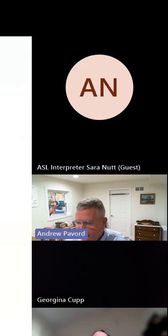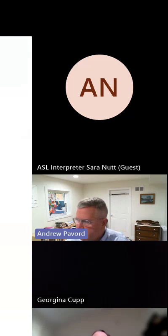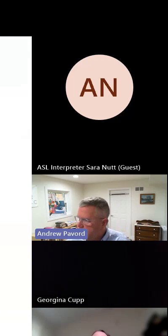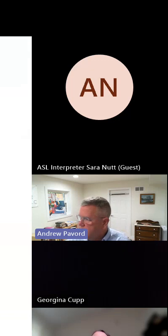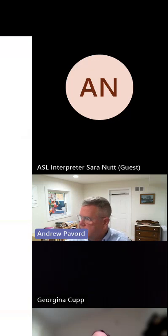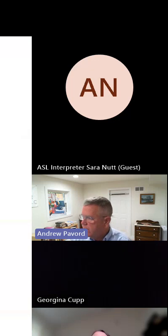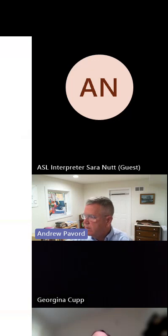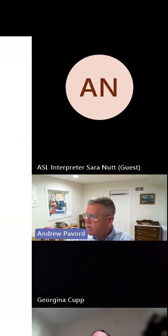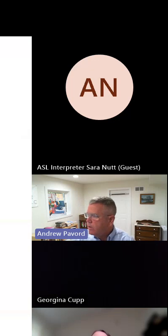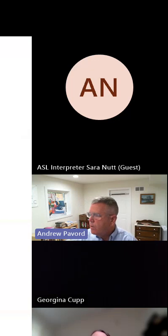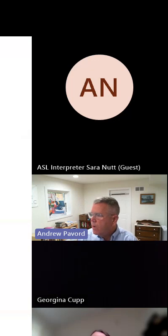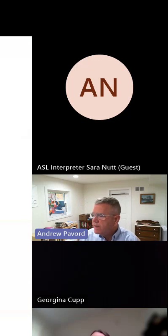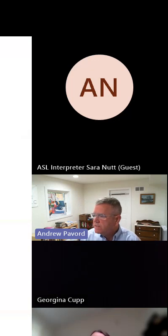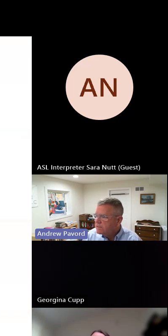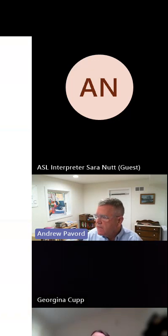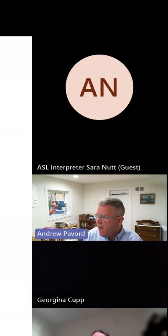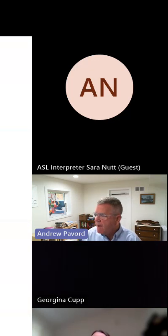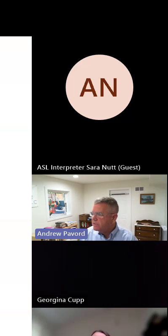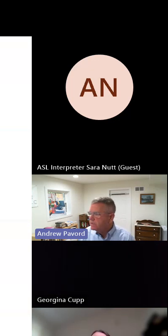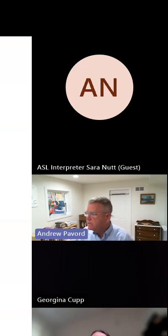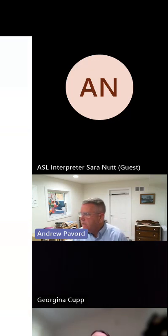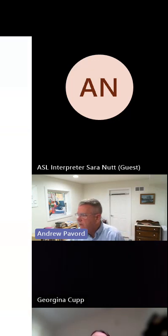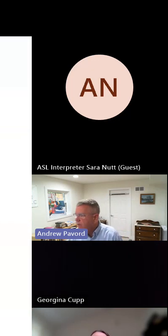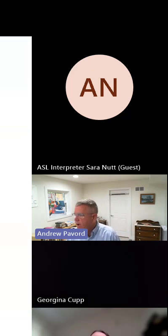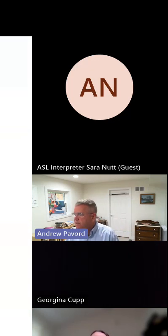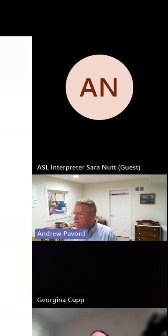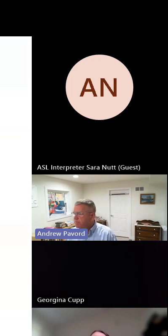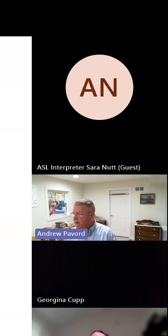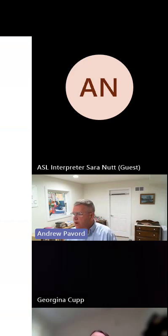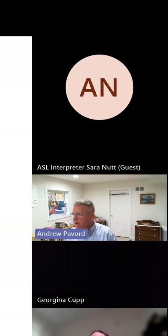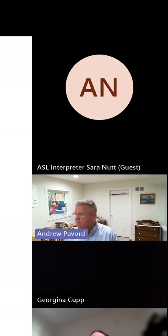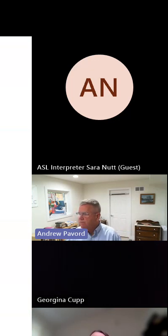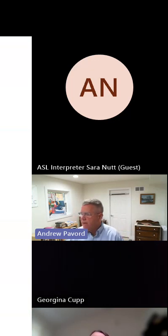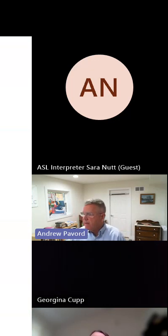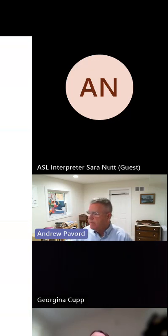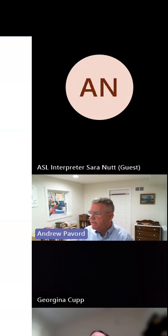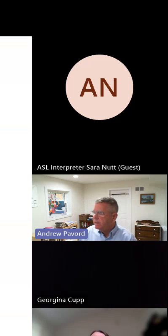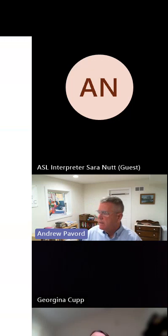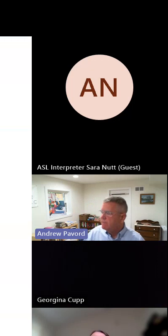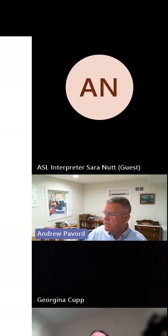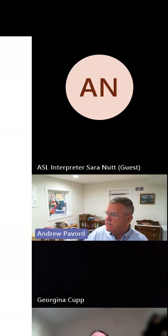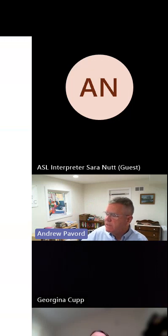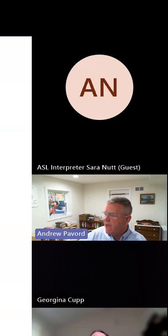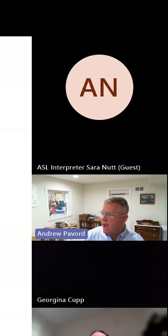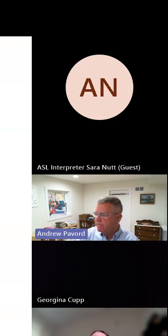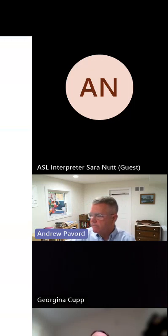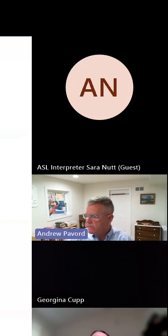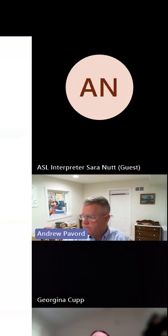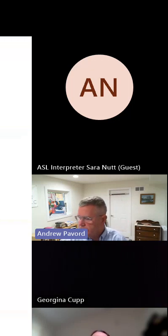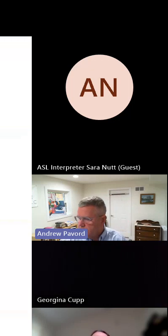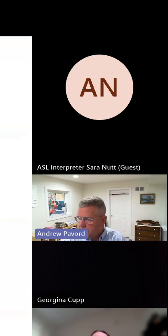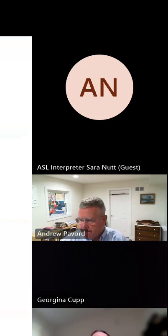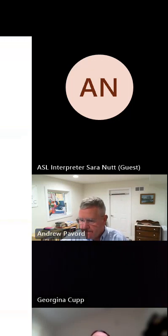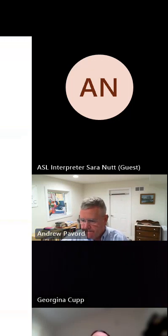the chat if you could. What is the TAFs, and what is the period of availability of this